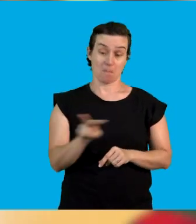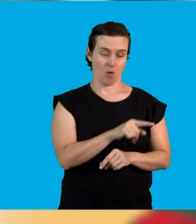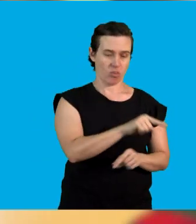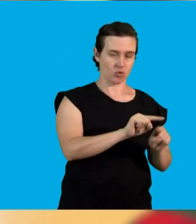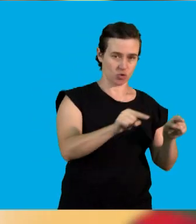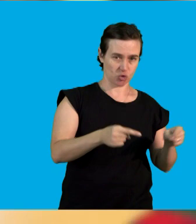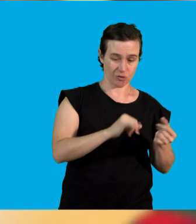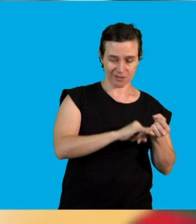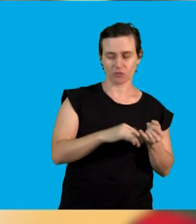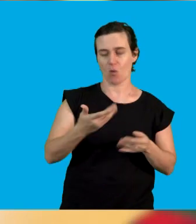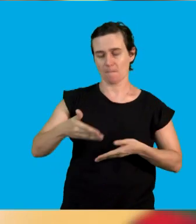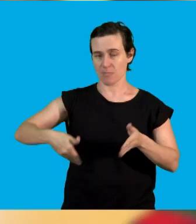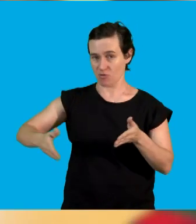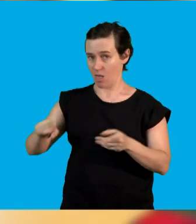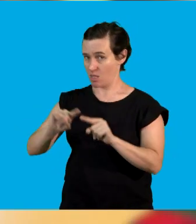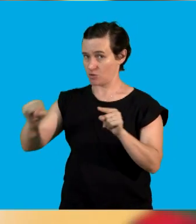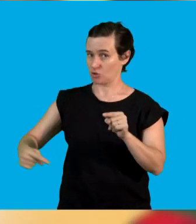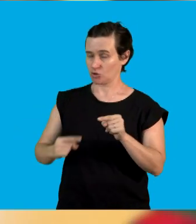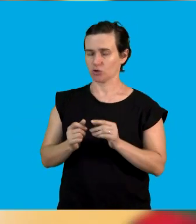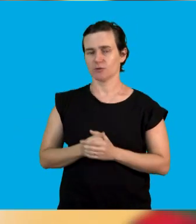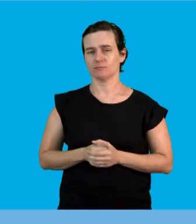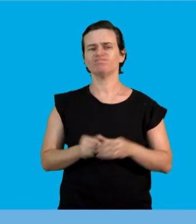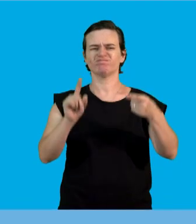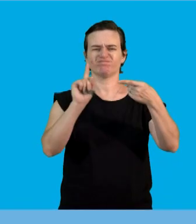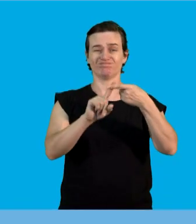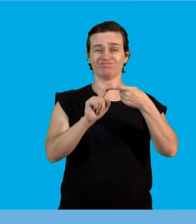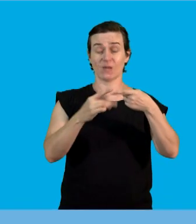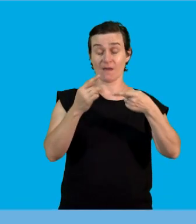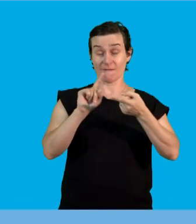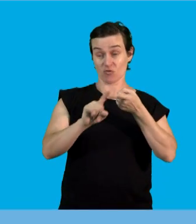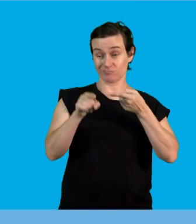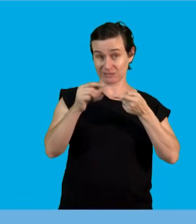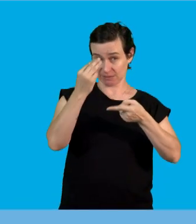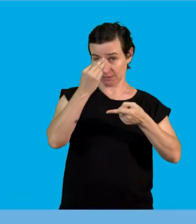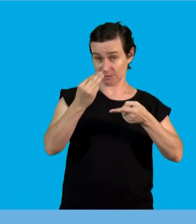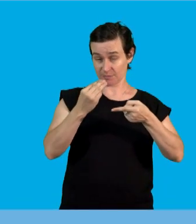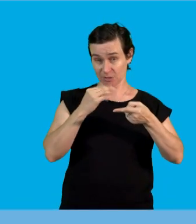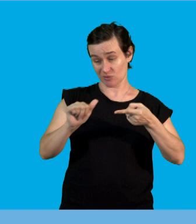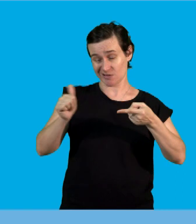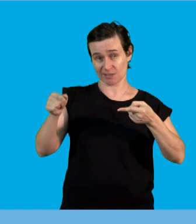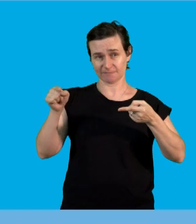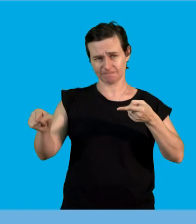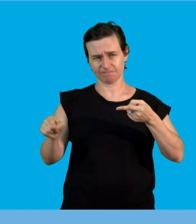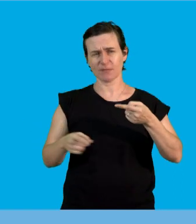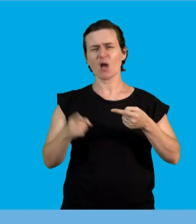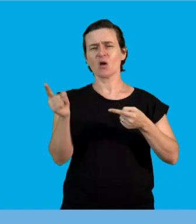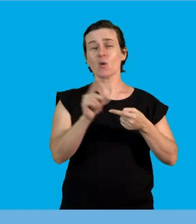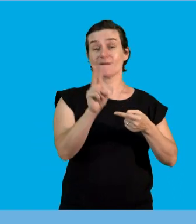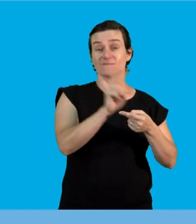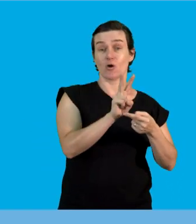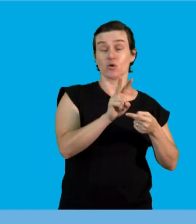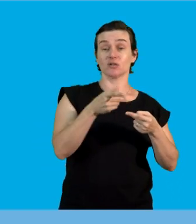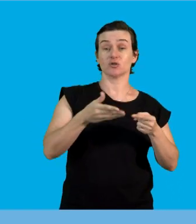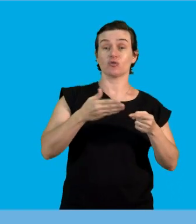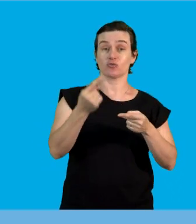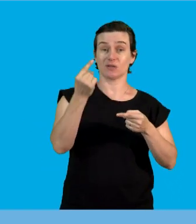circuit. So our first question says, from the diagram that we have alongside, what is the voltage across each of the